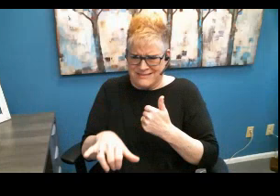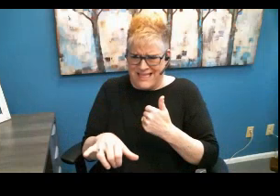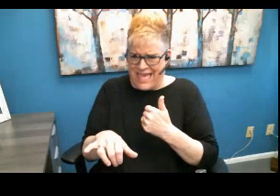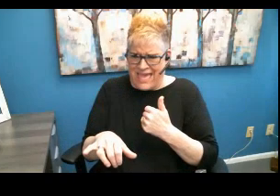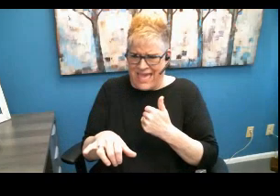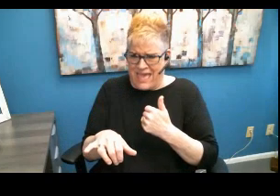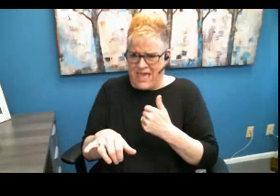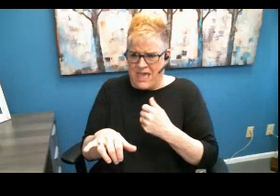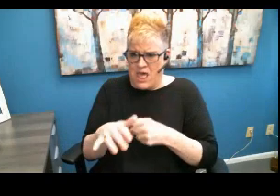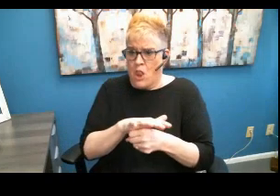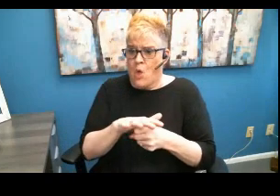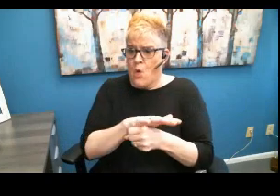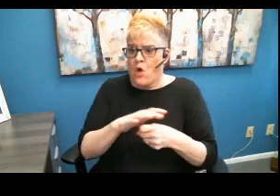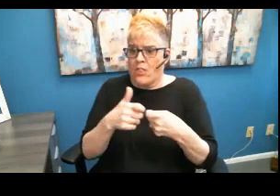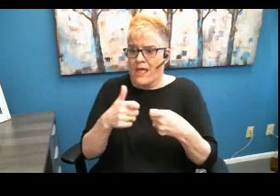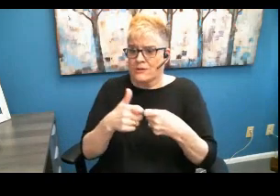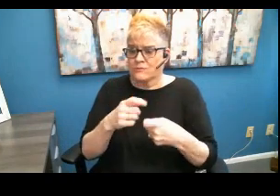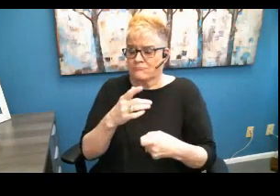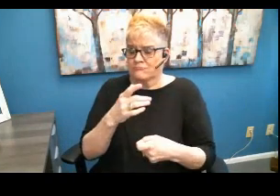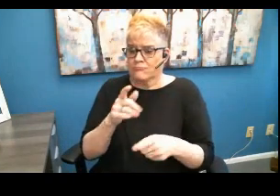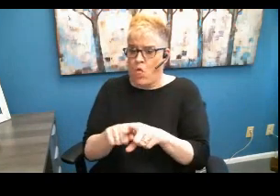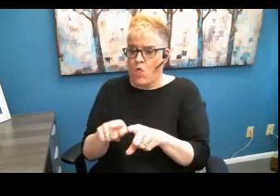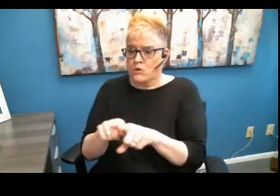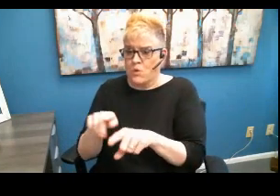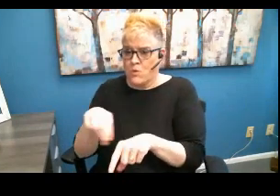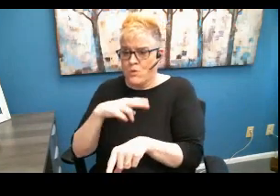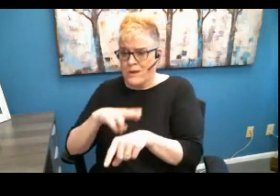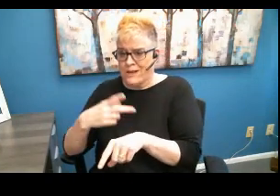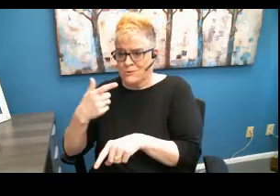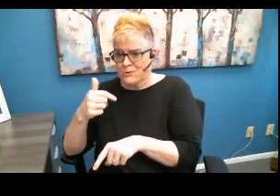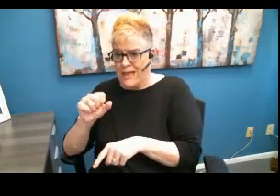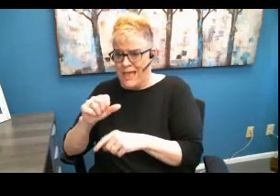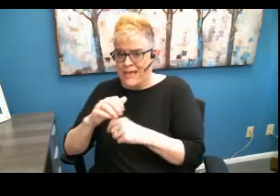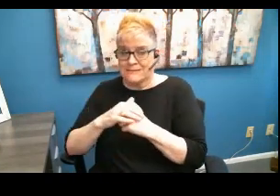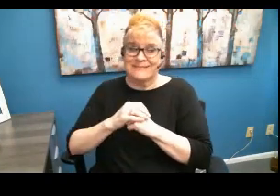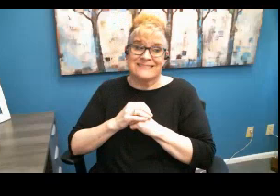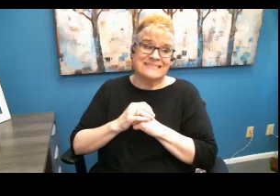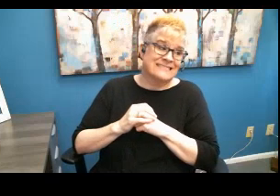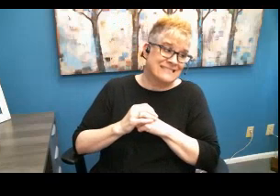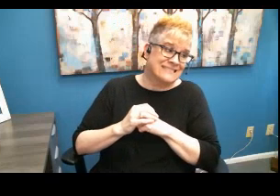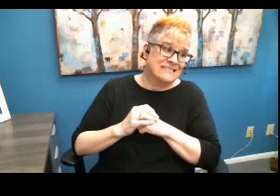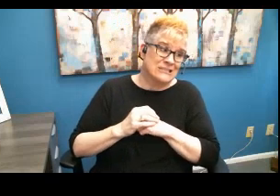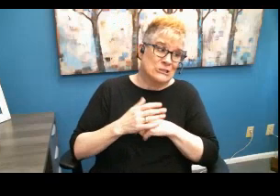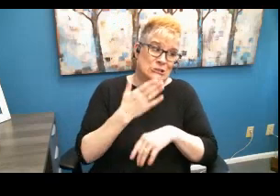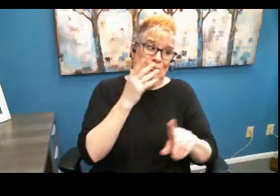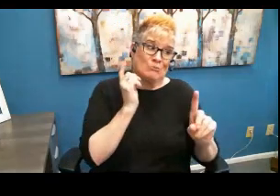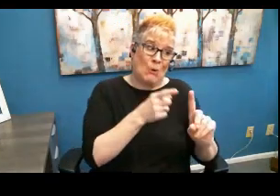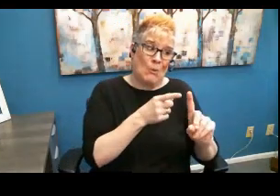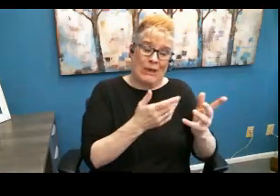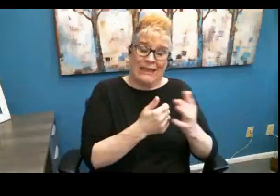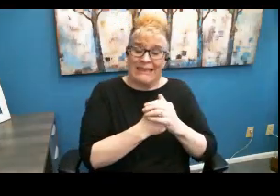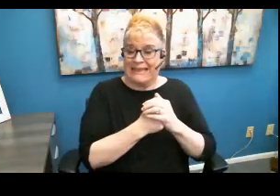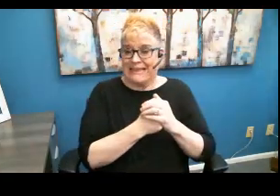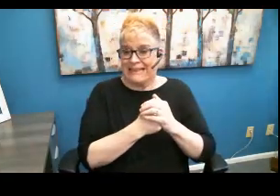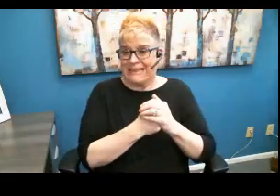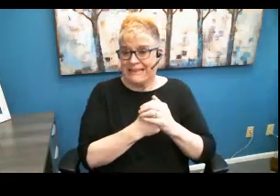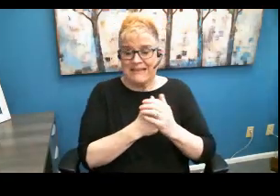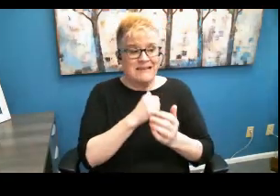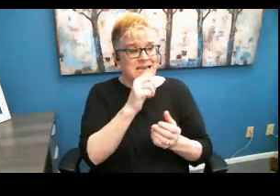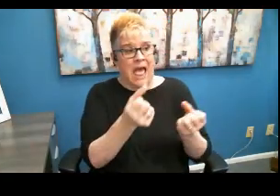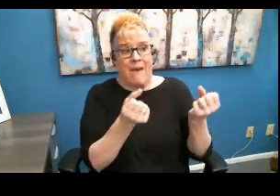local electric is also natural gas generation? That is it's a valid point, and it's one not many people